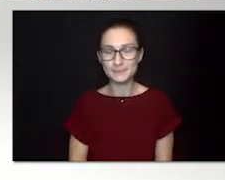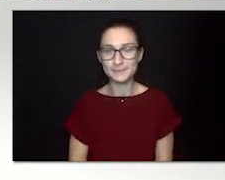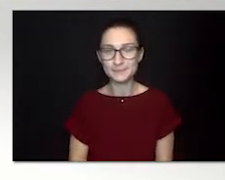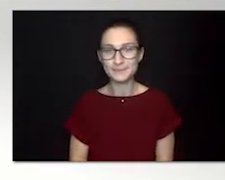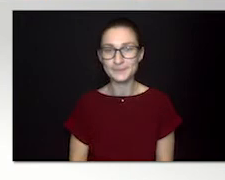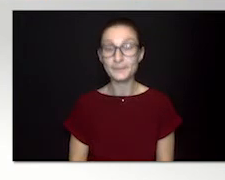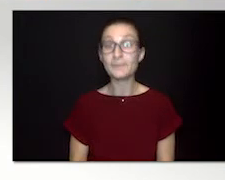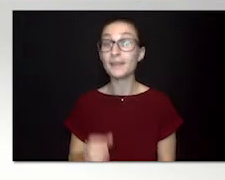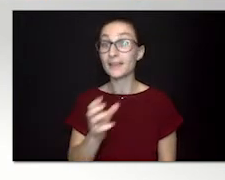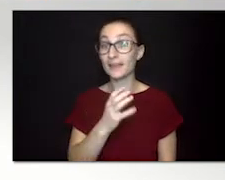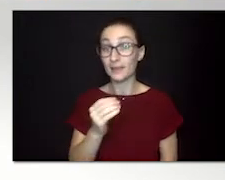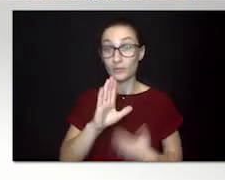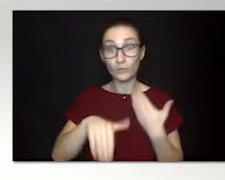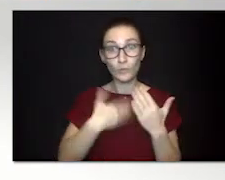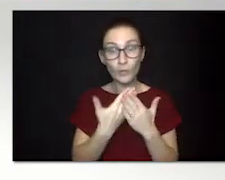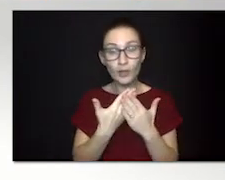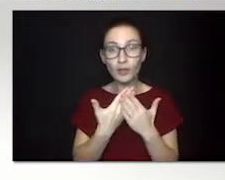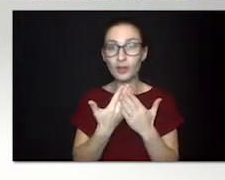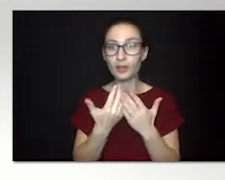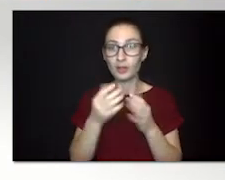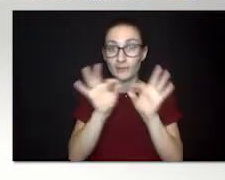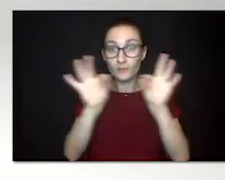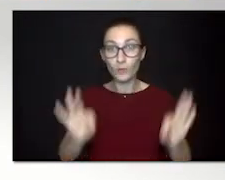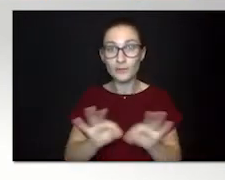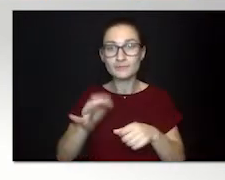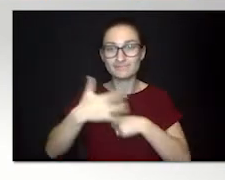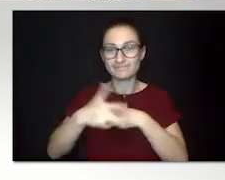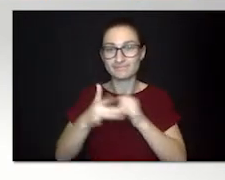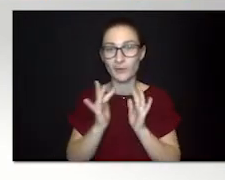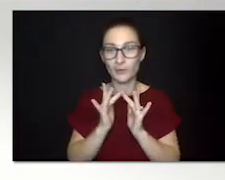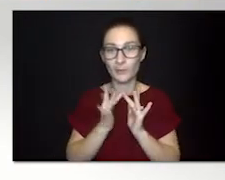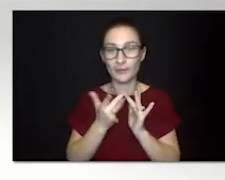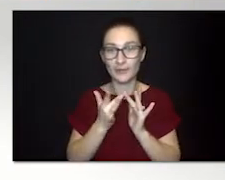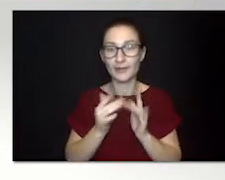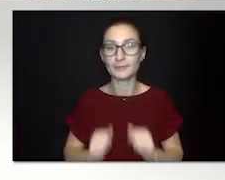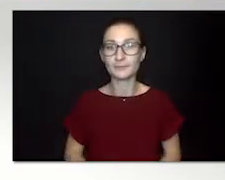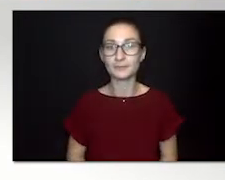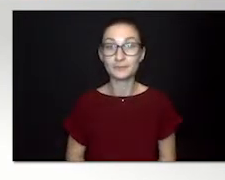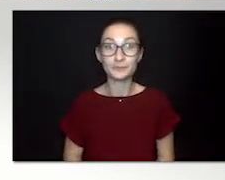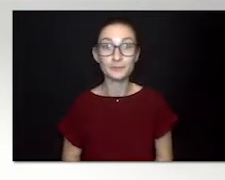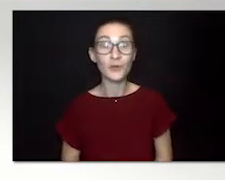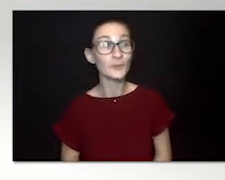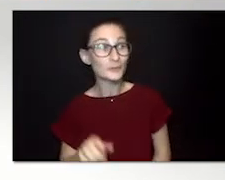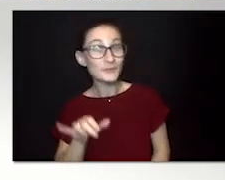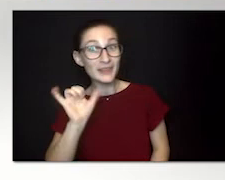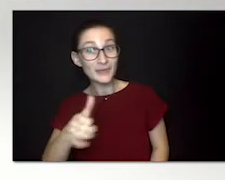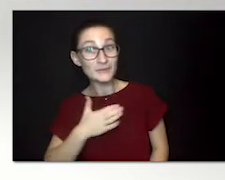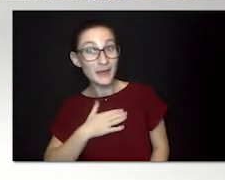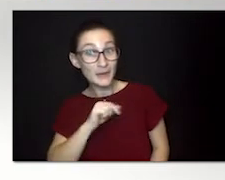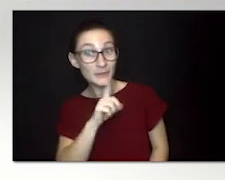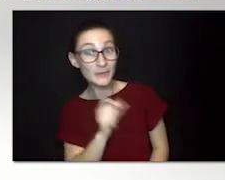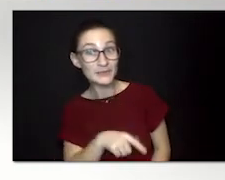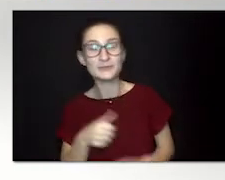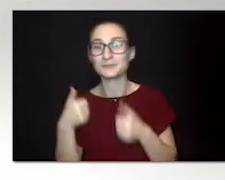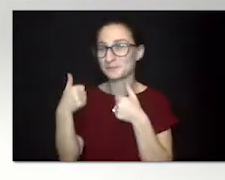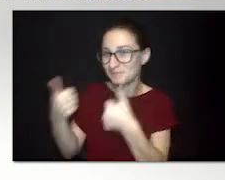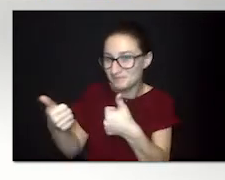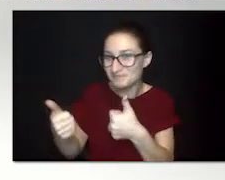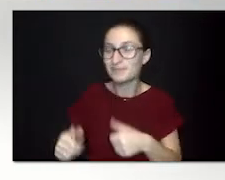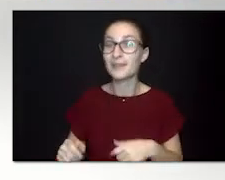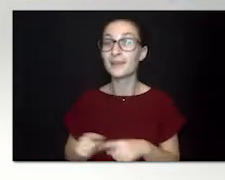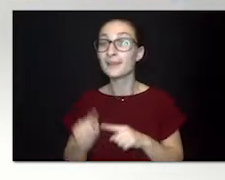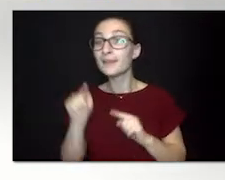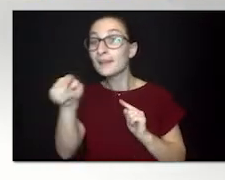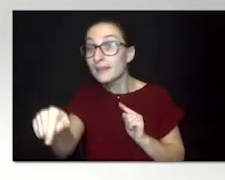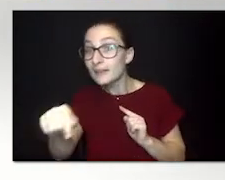standby guardianship forms are also available online. Okay, thank you very much. That was actually my question. So, Oh, okay, great. Okay, then we